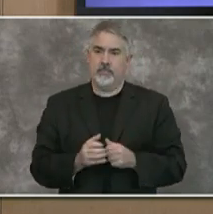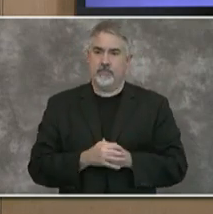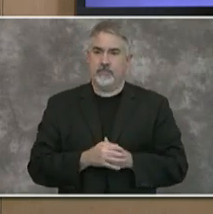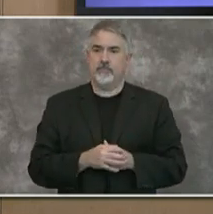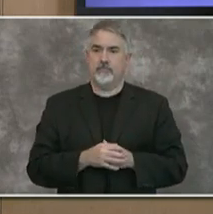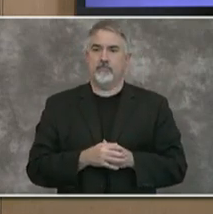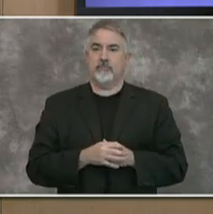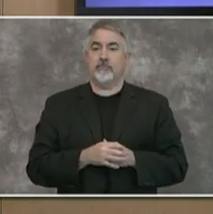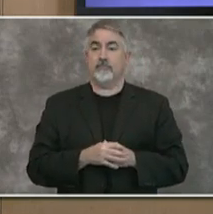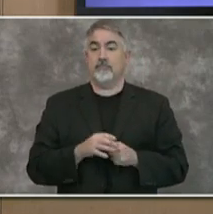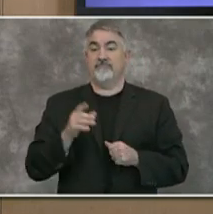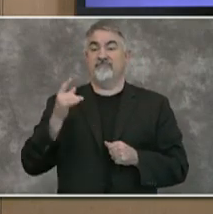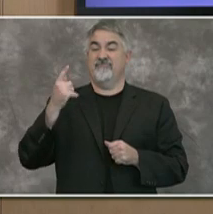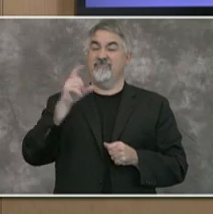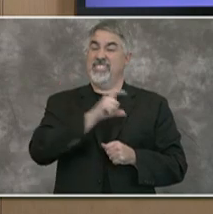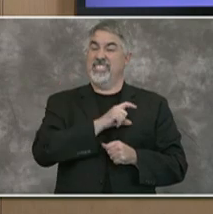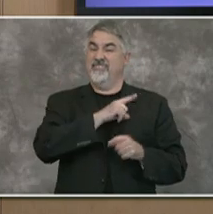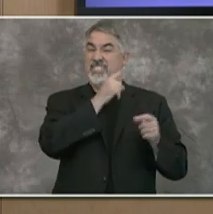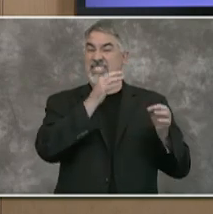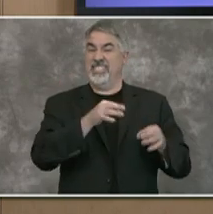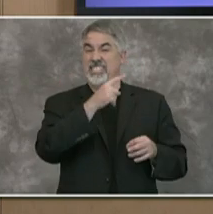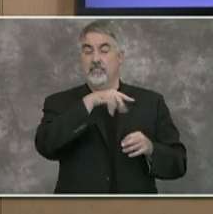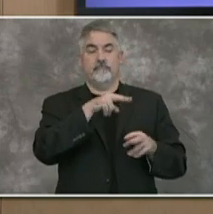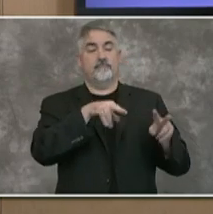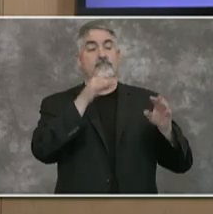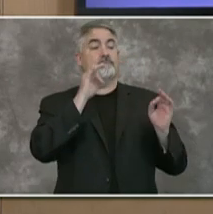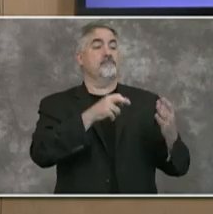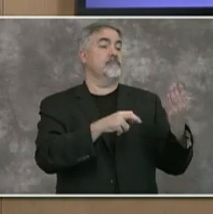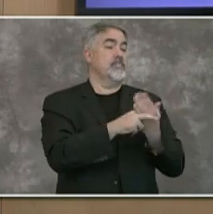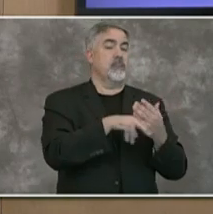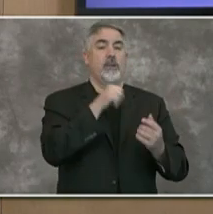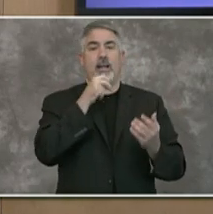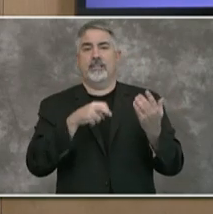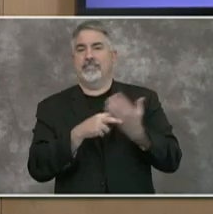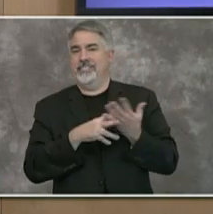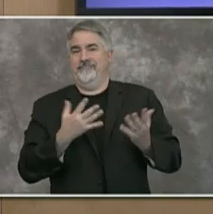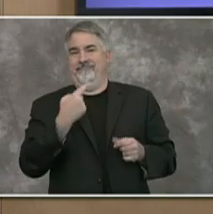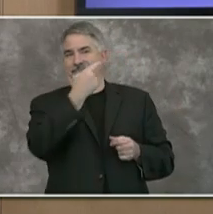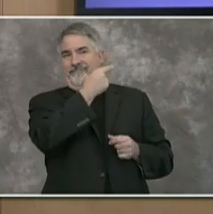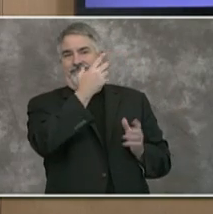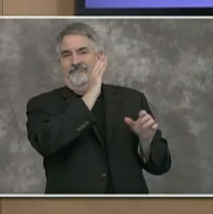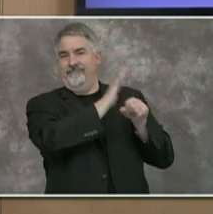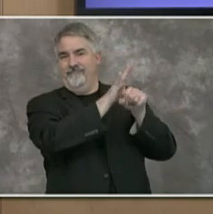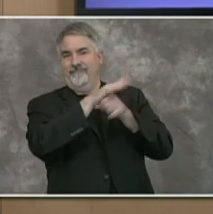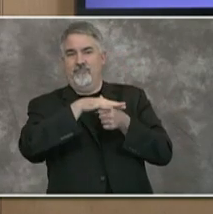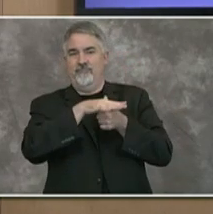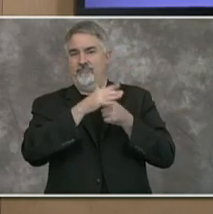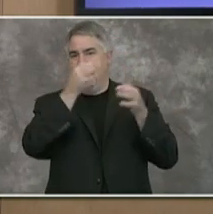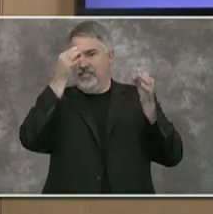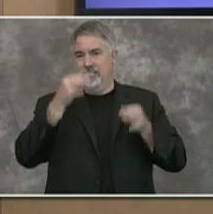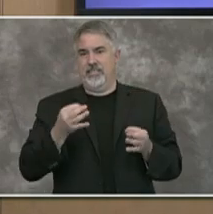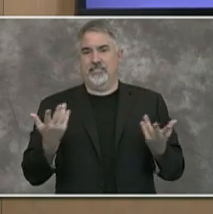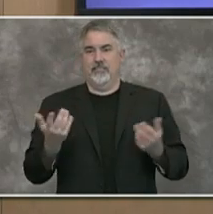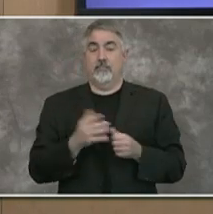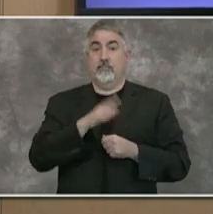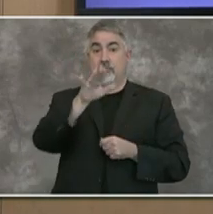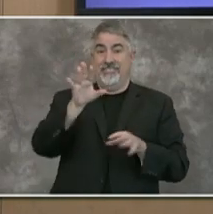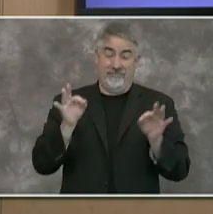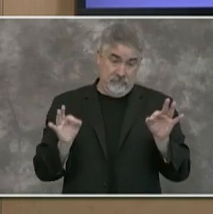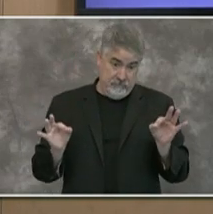best the enforcement mechanisms surrounding this. And it is a really important point that the orders that have been put out are things that you have to